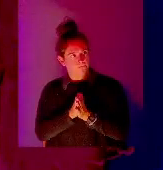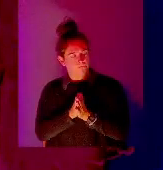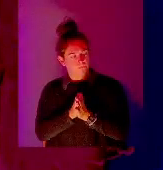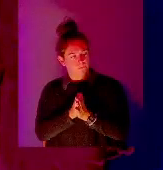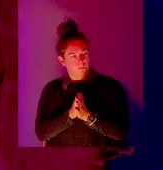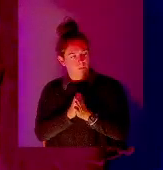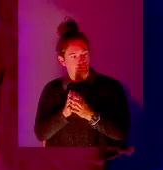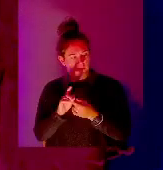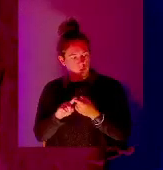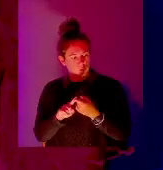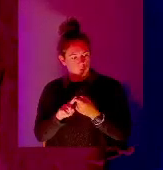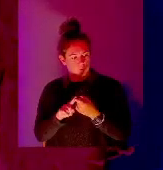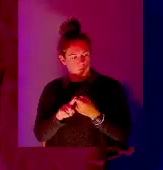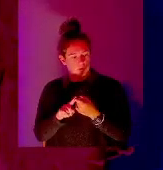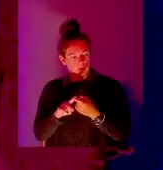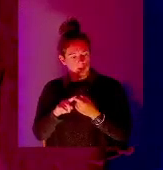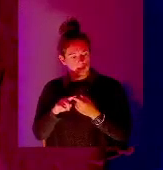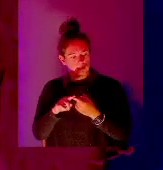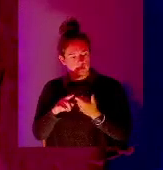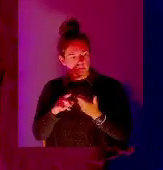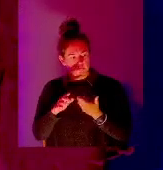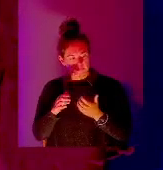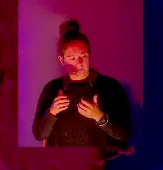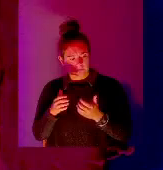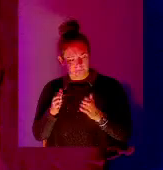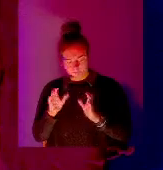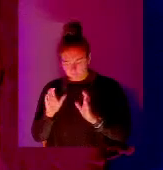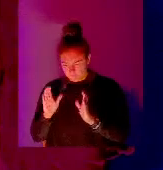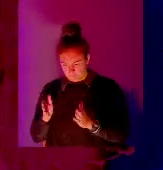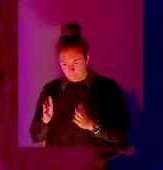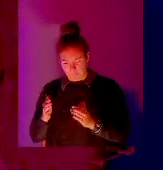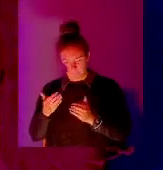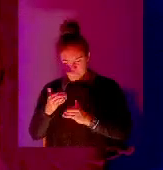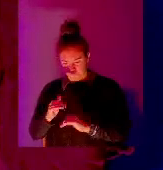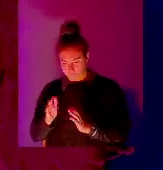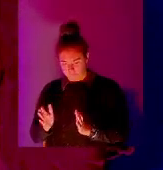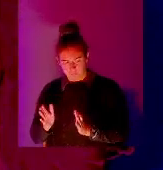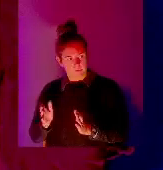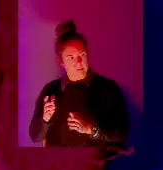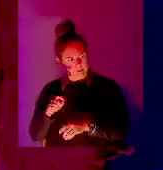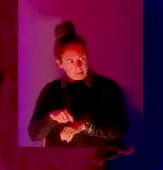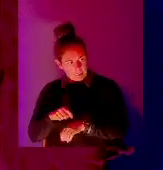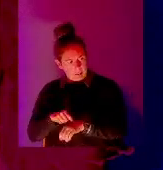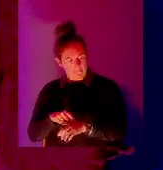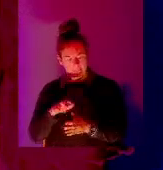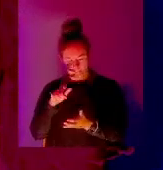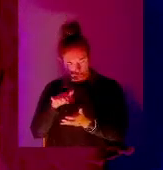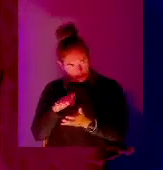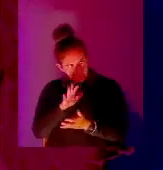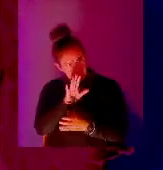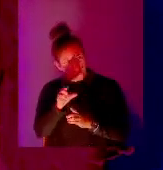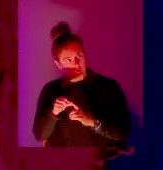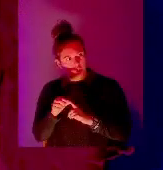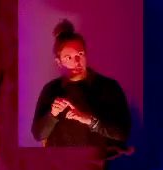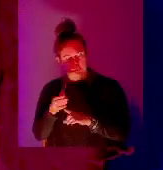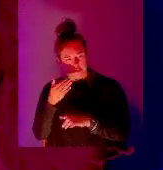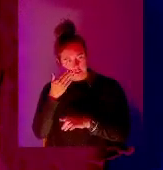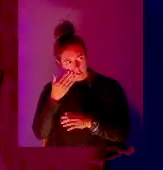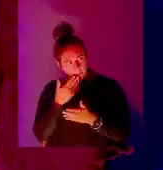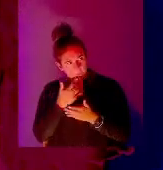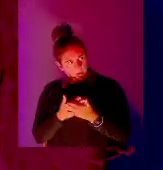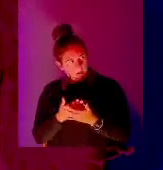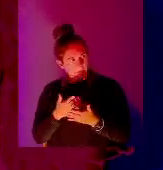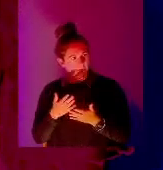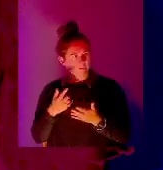time to study your word, to know it, to meditate on it,